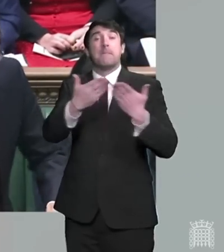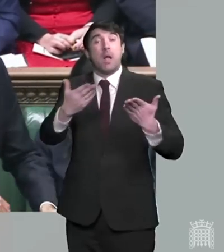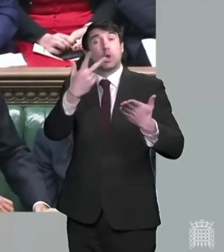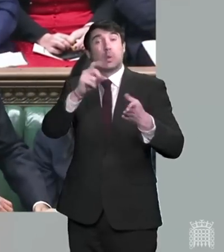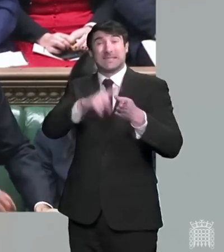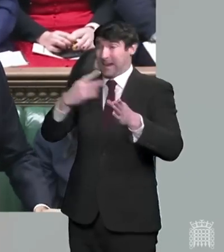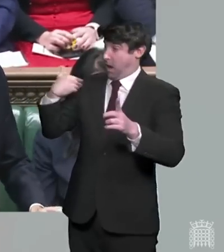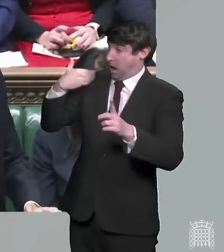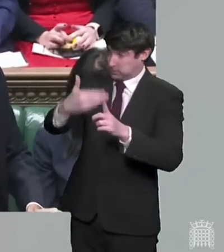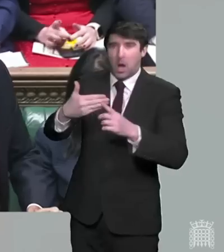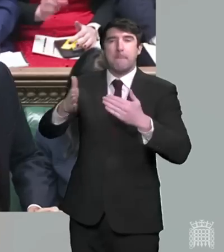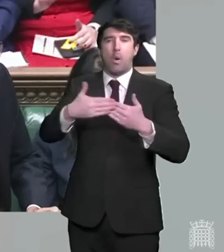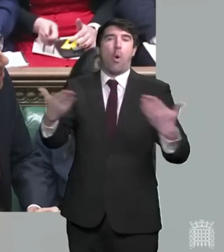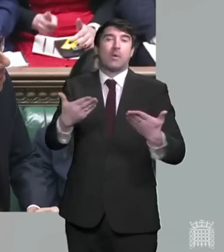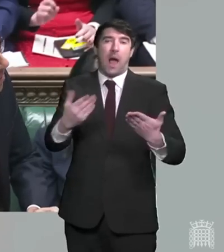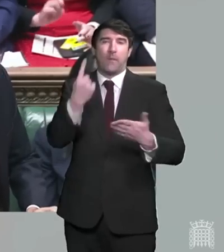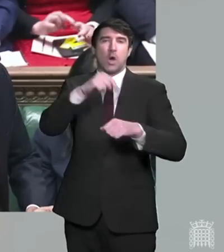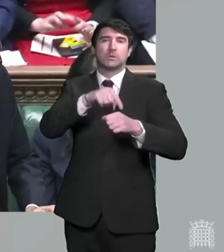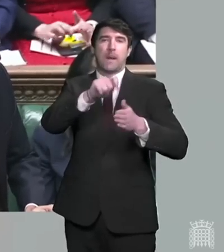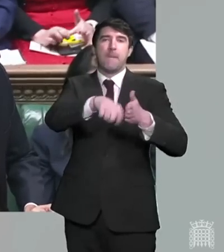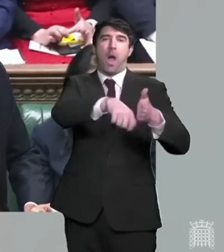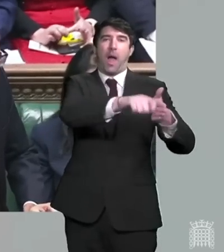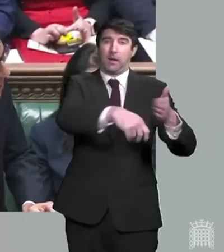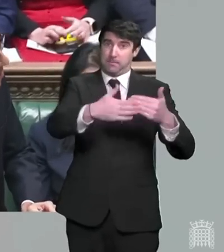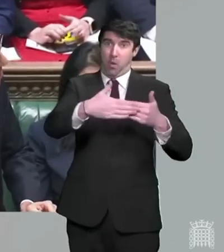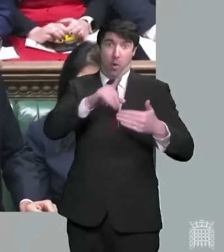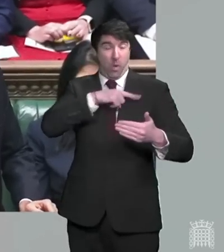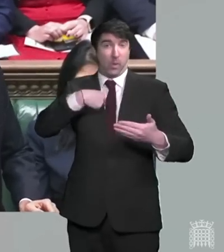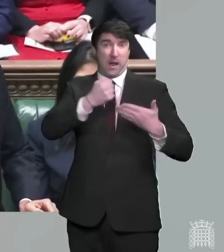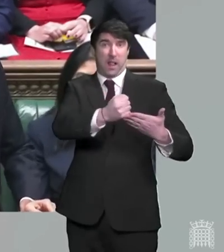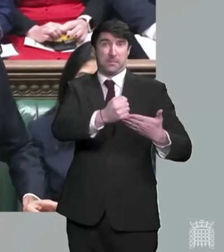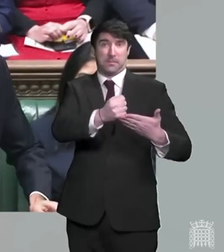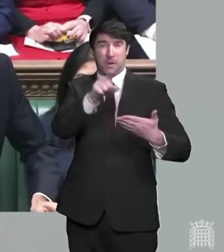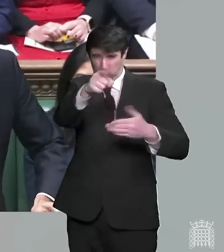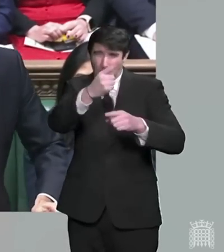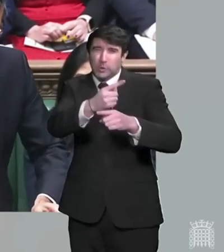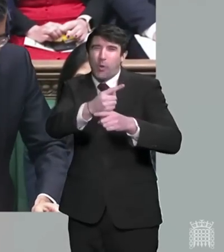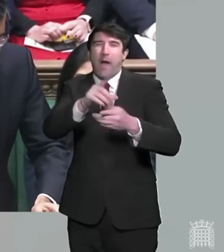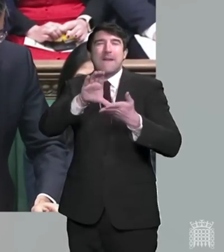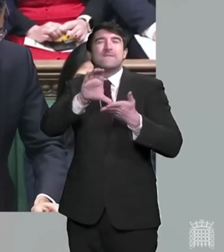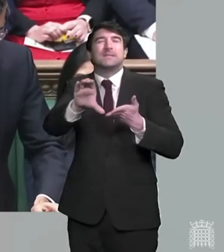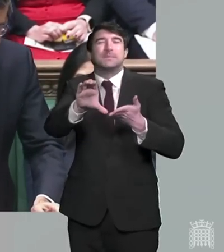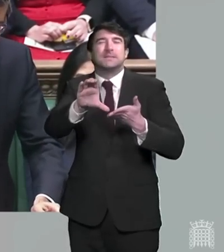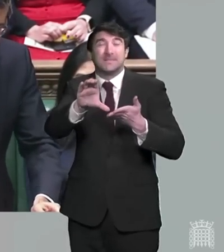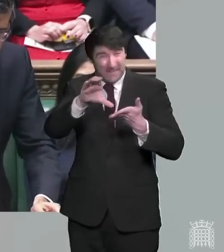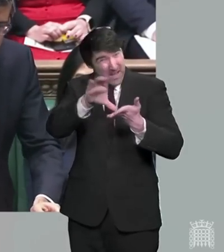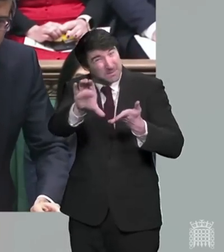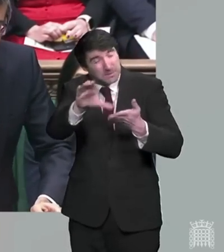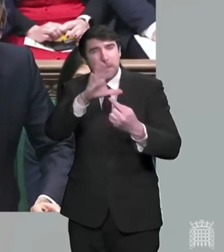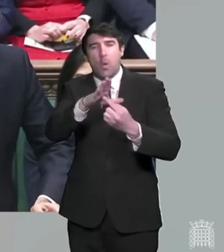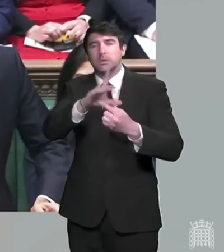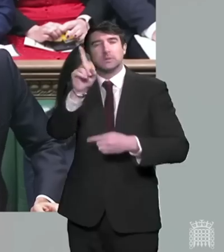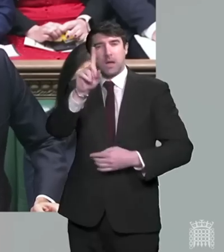years under this government. But he talks about investing for the long term of our country, and that's important when it comes to energy security, Mr. Speaker. But